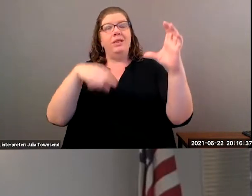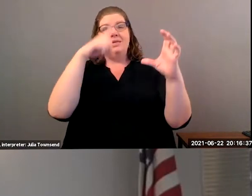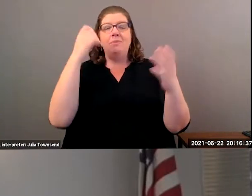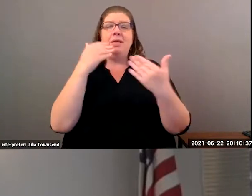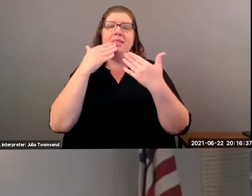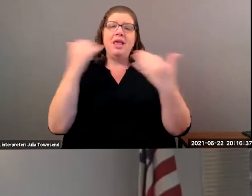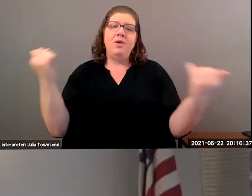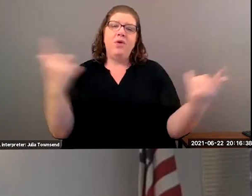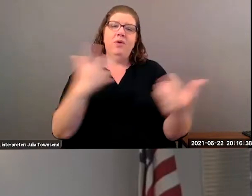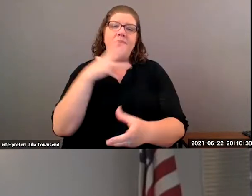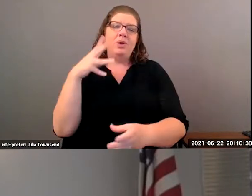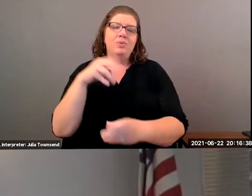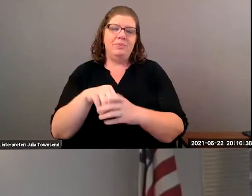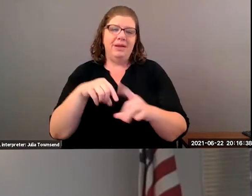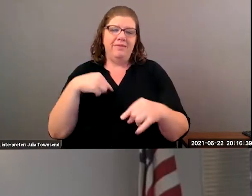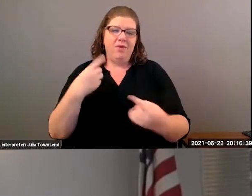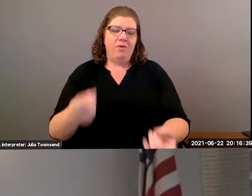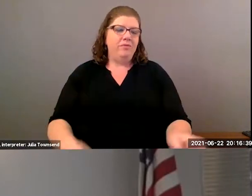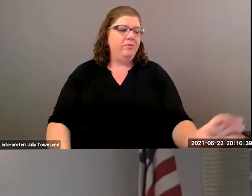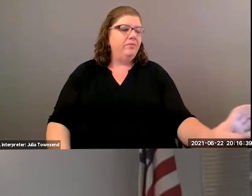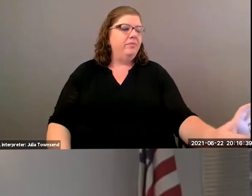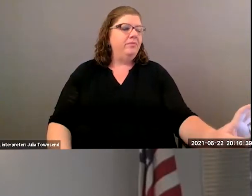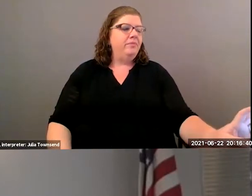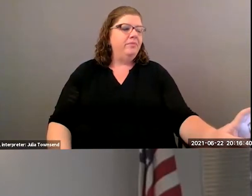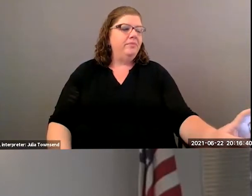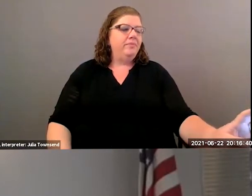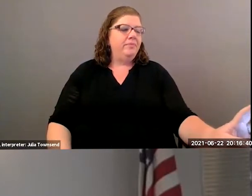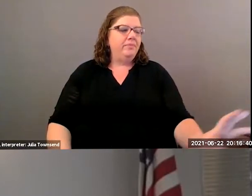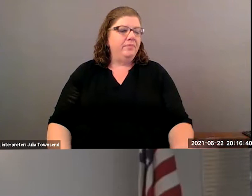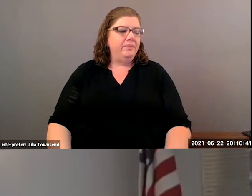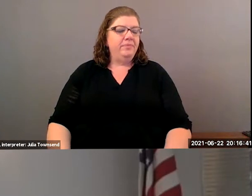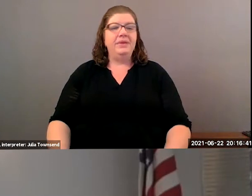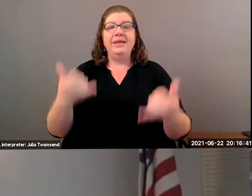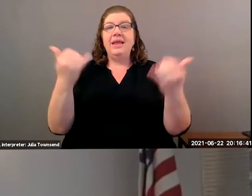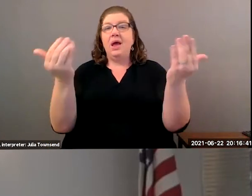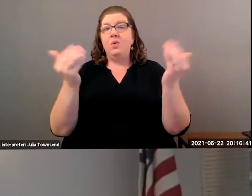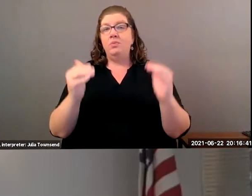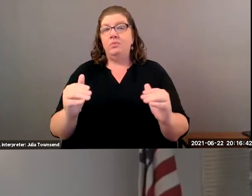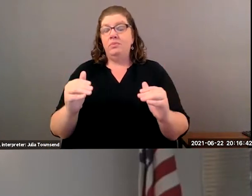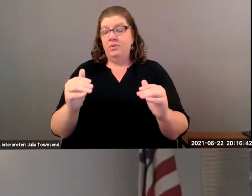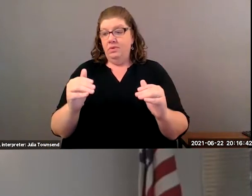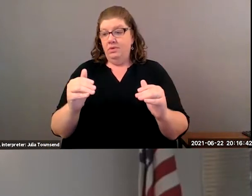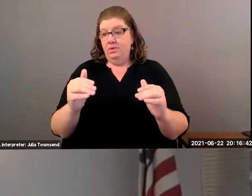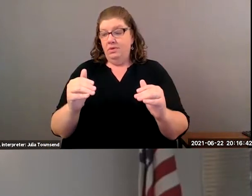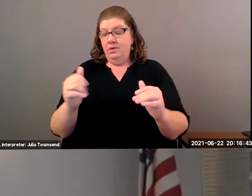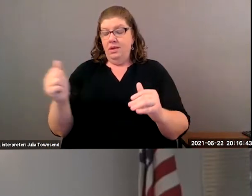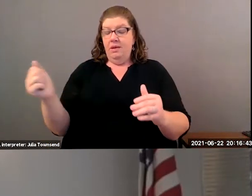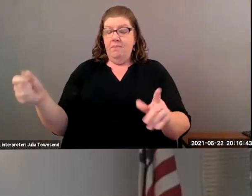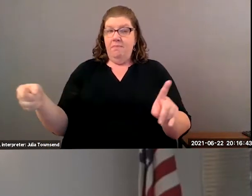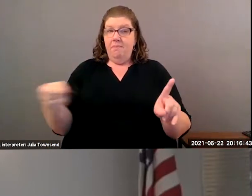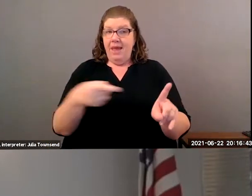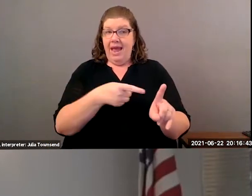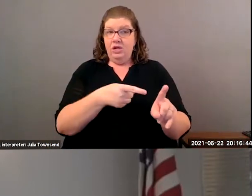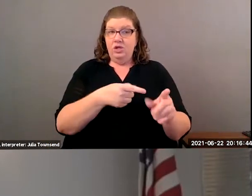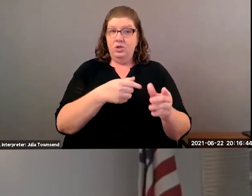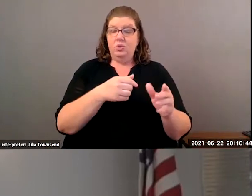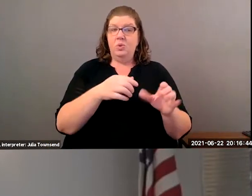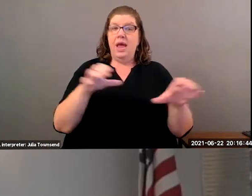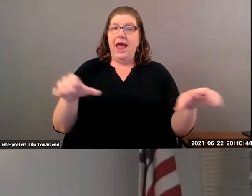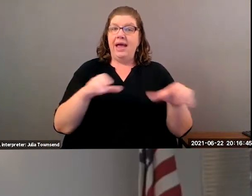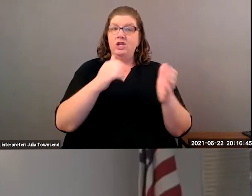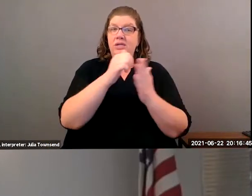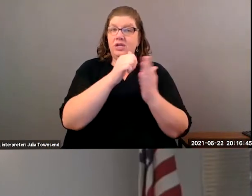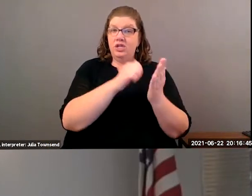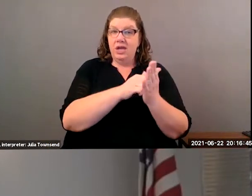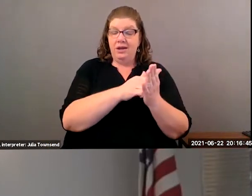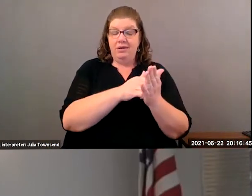involved. And now we'll go on back to our agenda, action agenda, and that